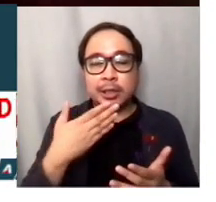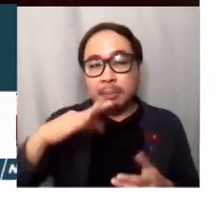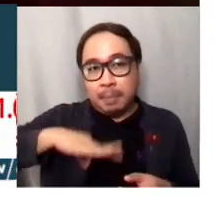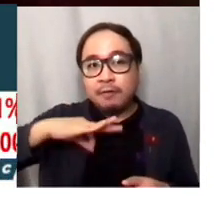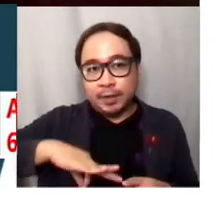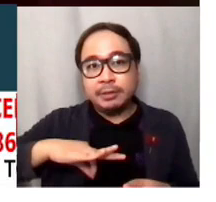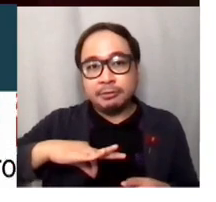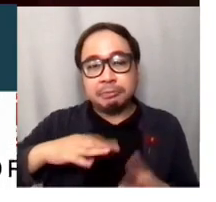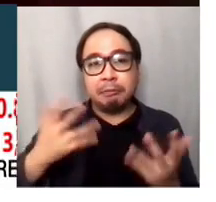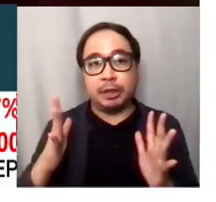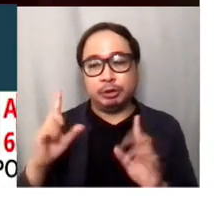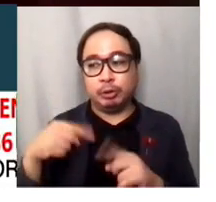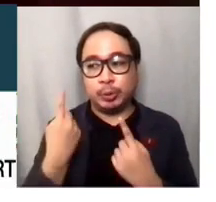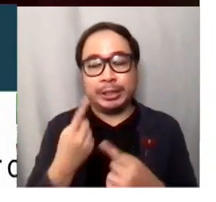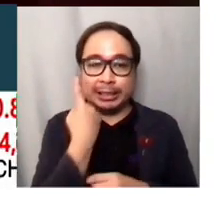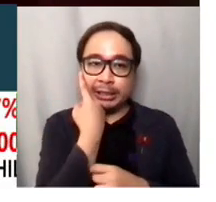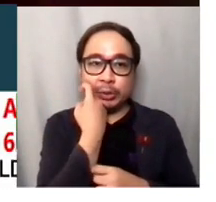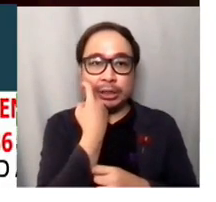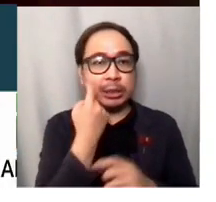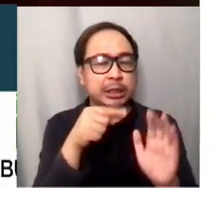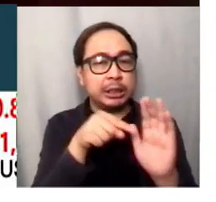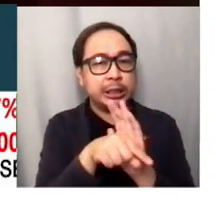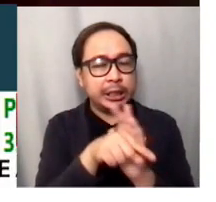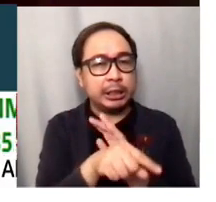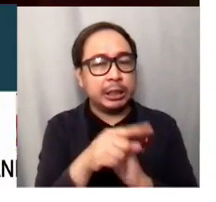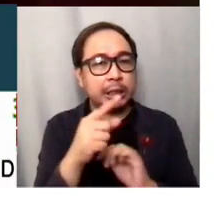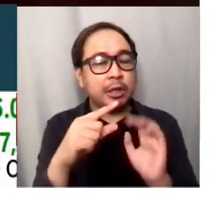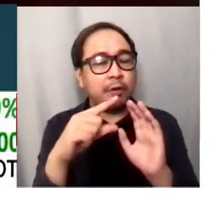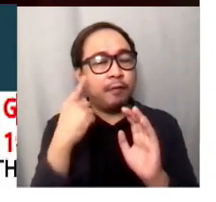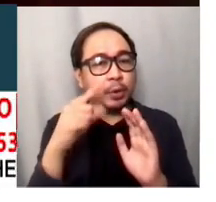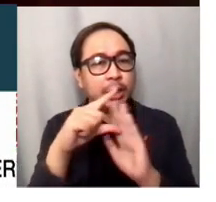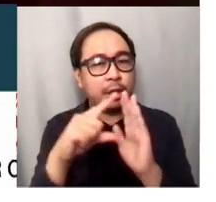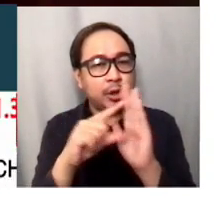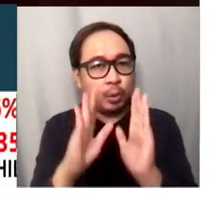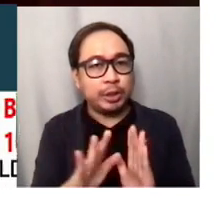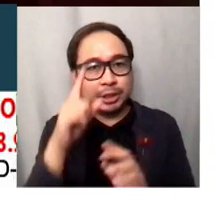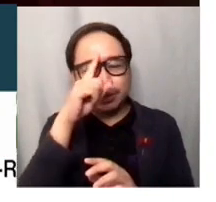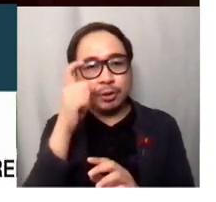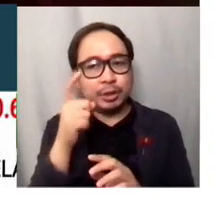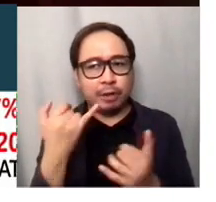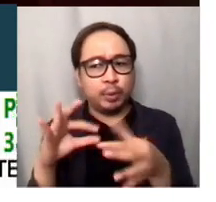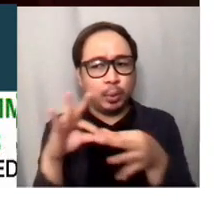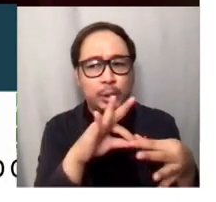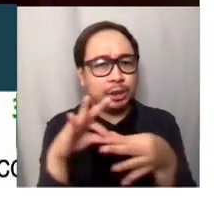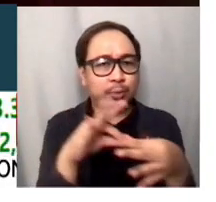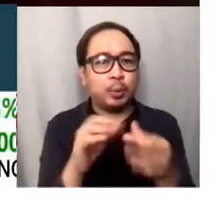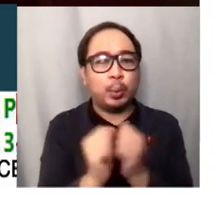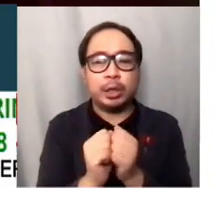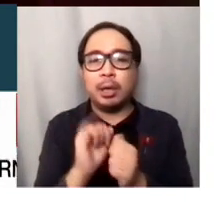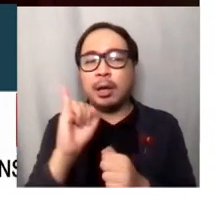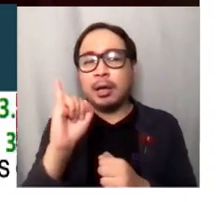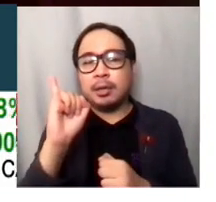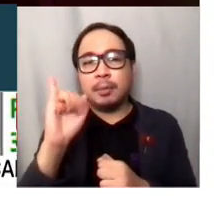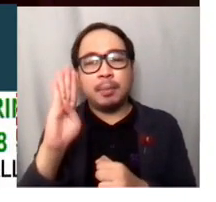So far, the latest killings of lawyers, because of the closer coordination between our chapters